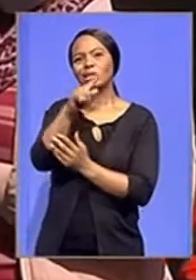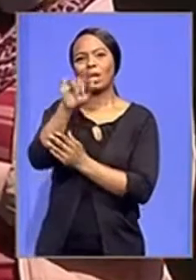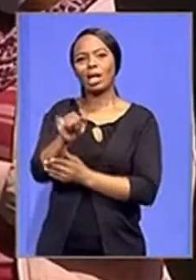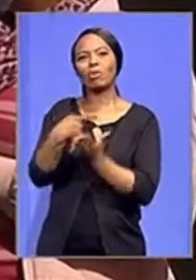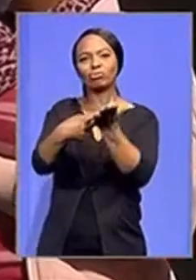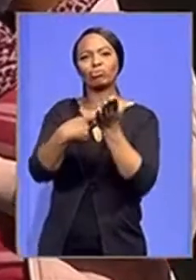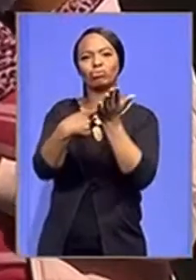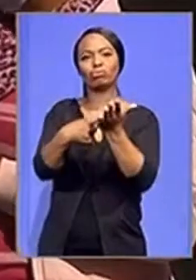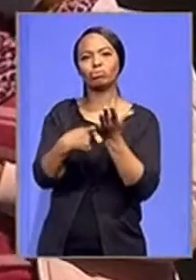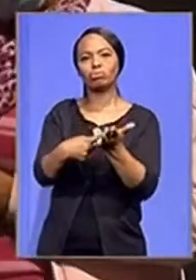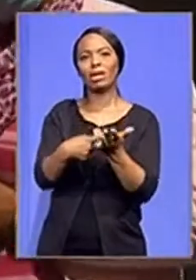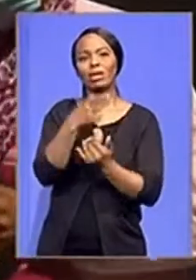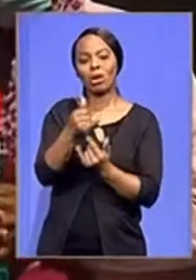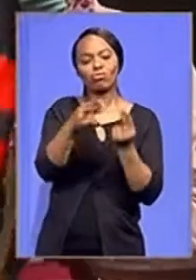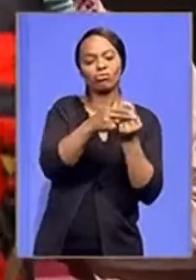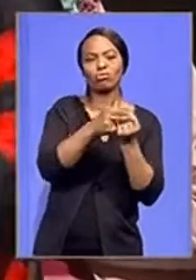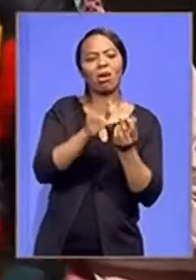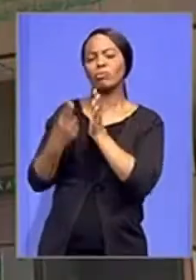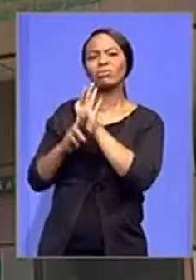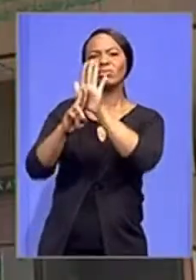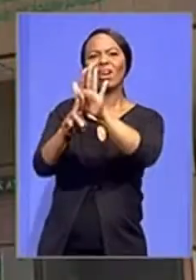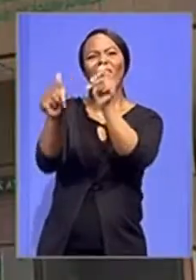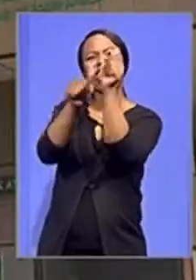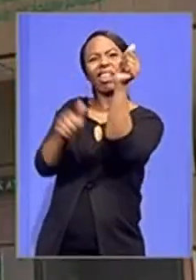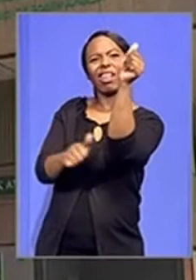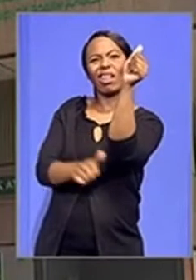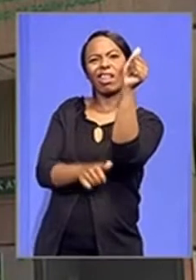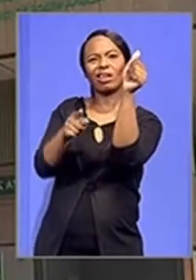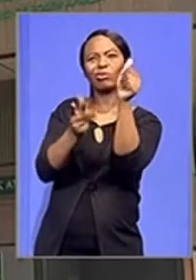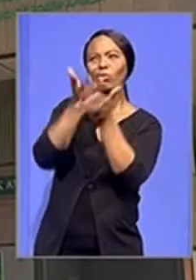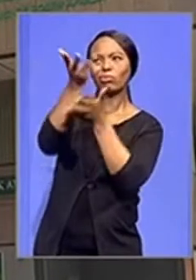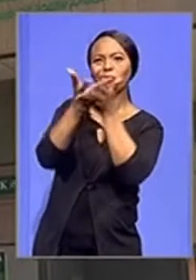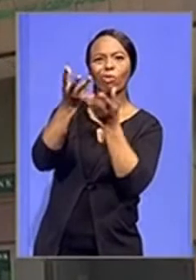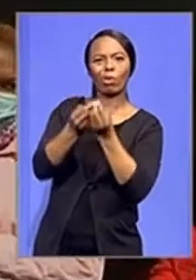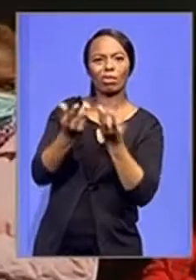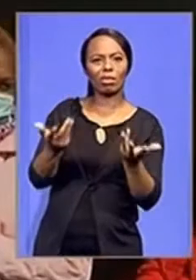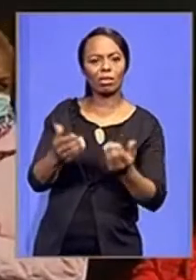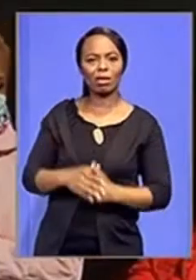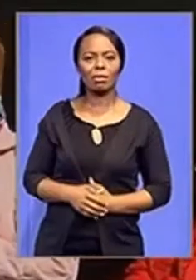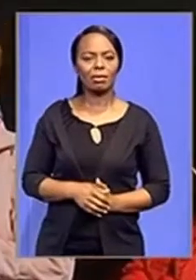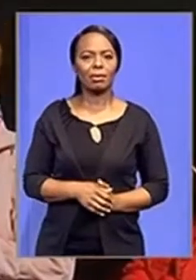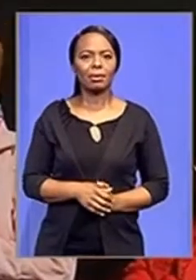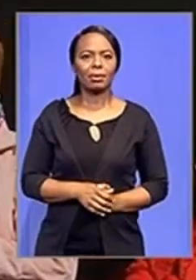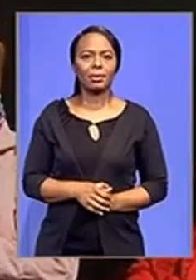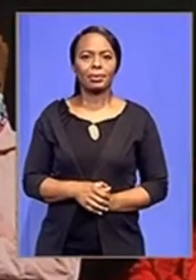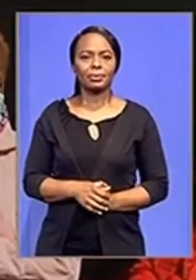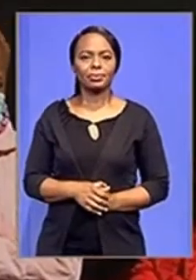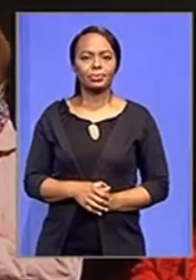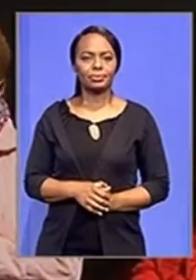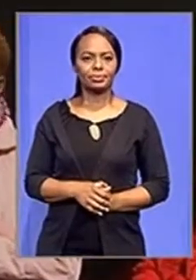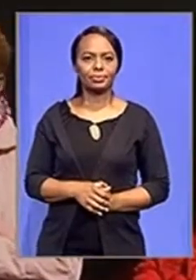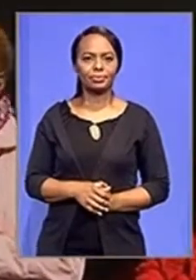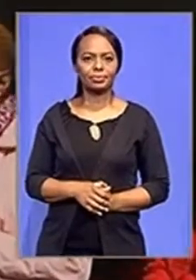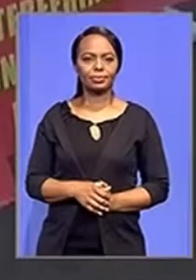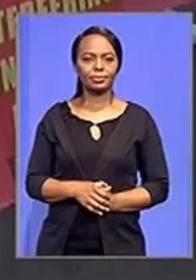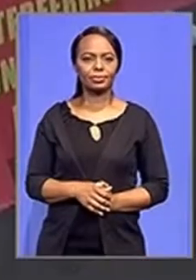ga wa itumedisiwa ke go romelwa ga batlhankela ba kemo e kwa tlase go tla go buisana nabo.